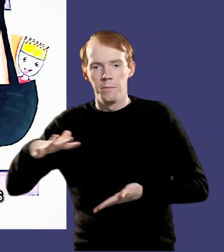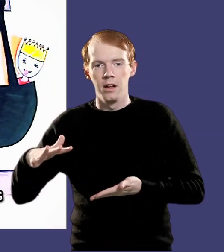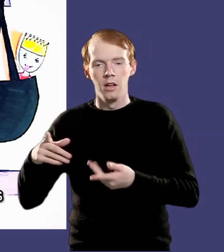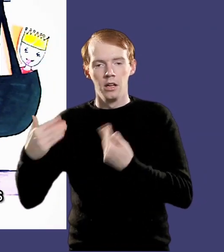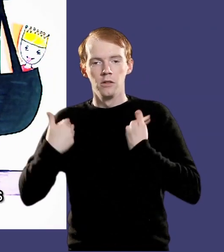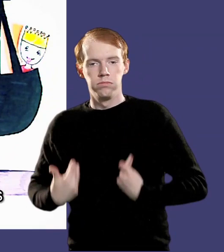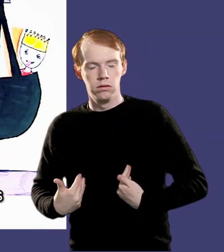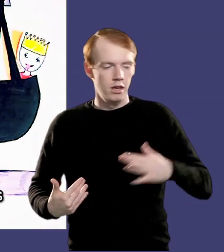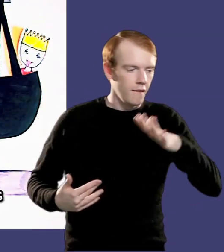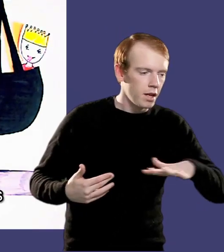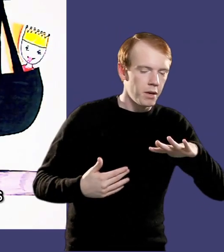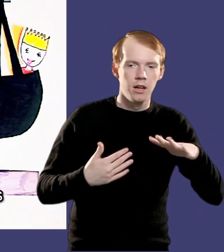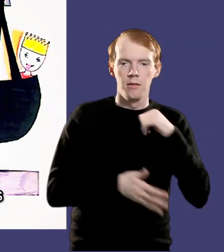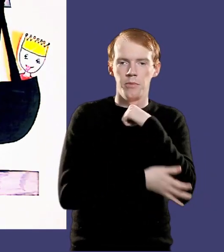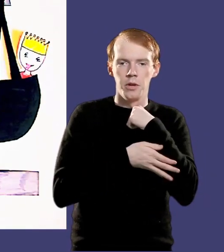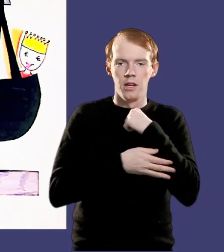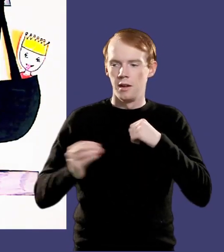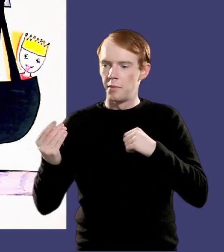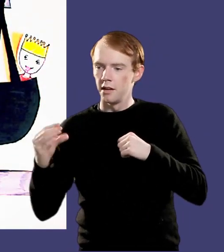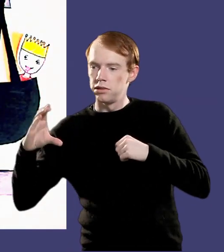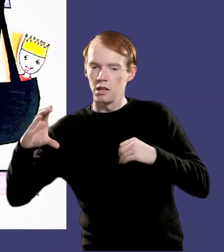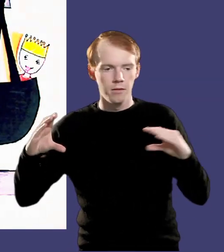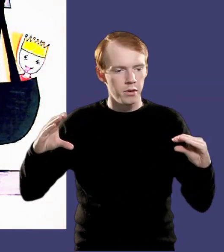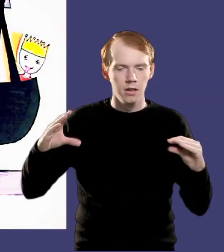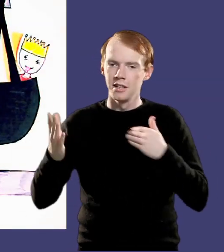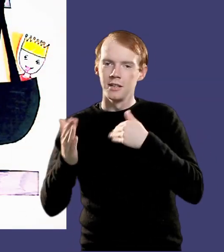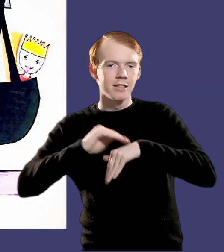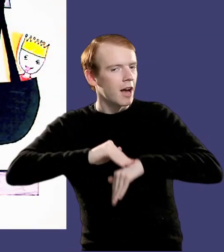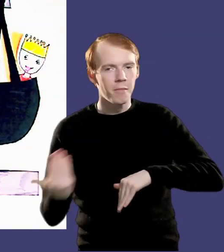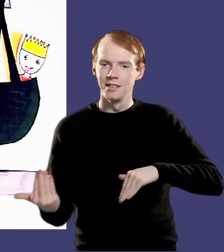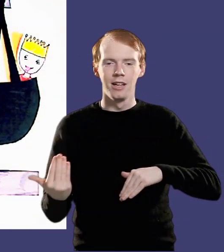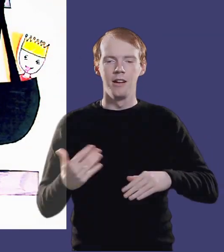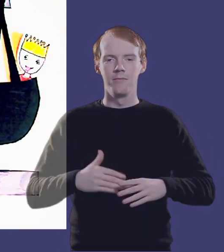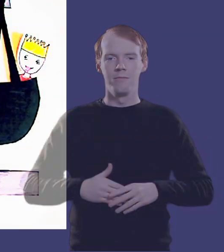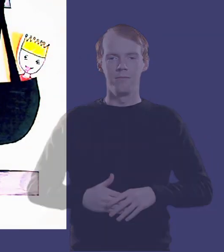Help us to have the same chances, no matter how much money our families have.